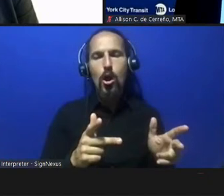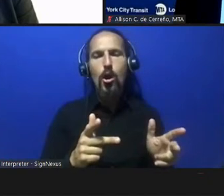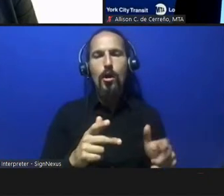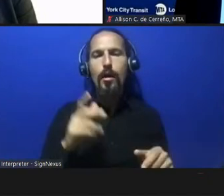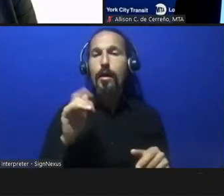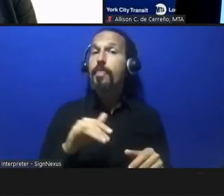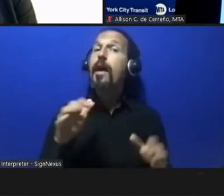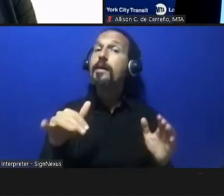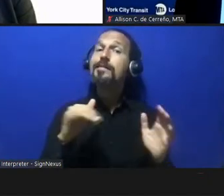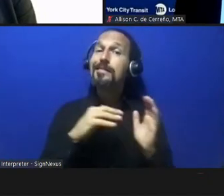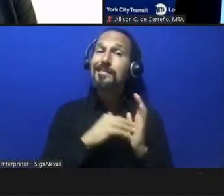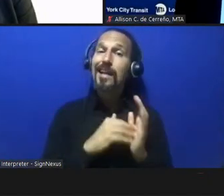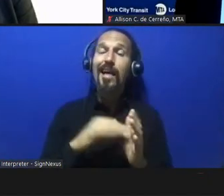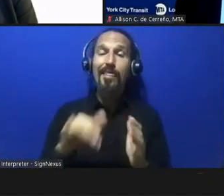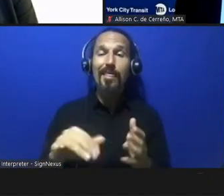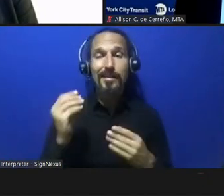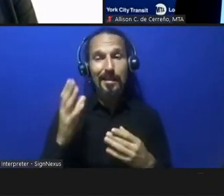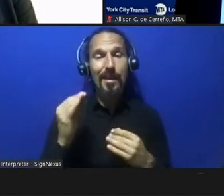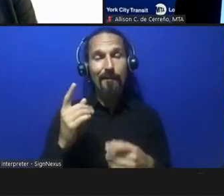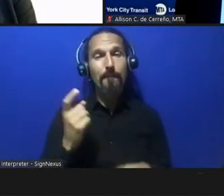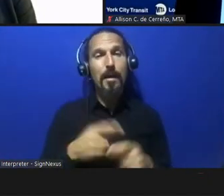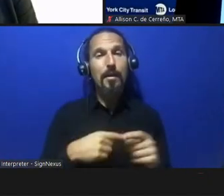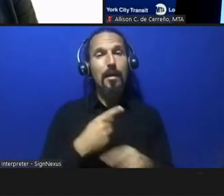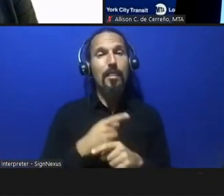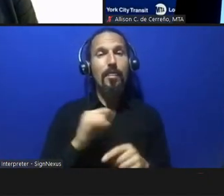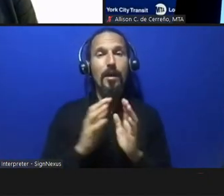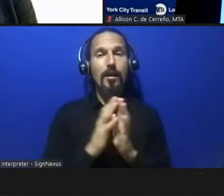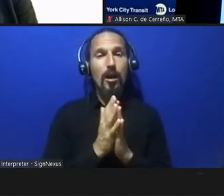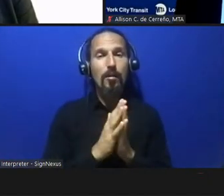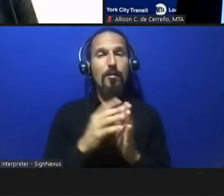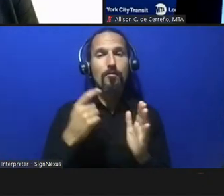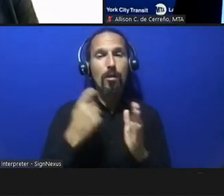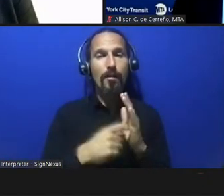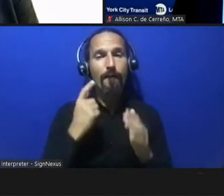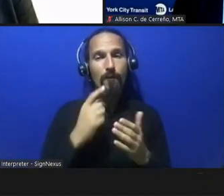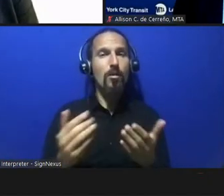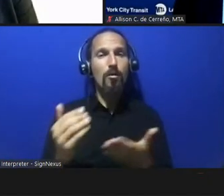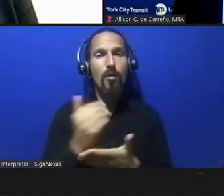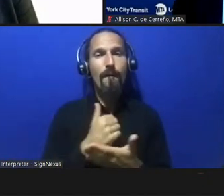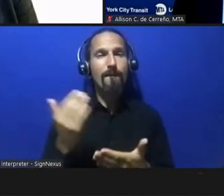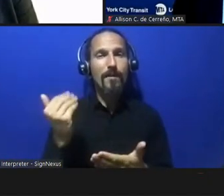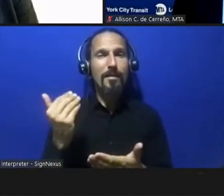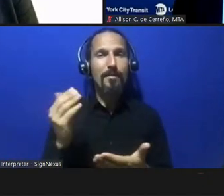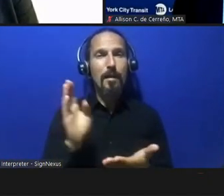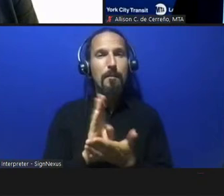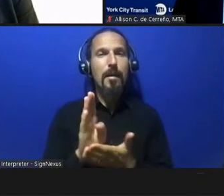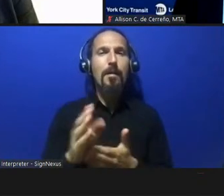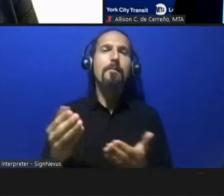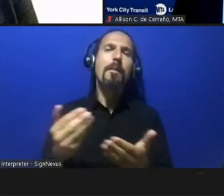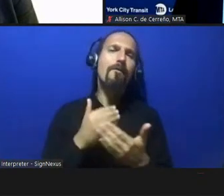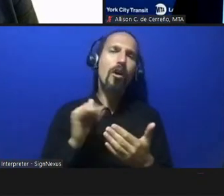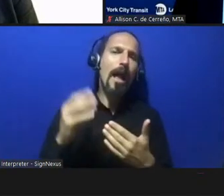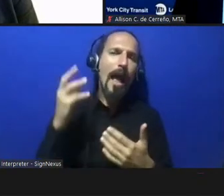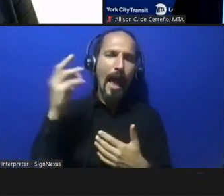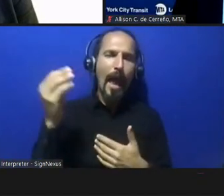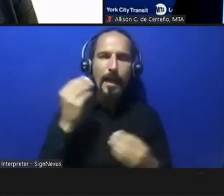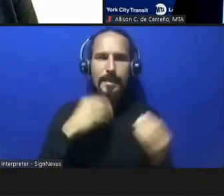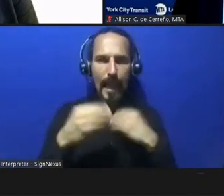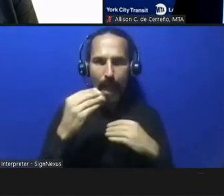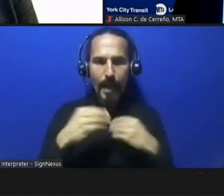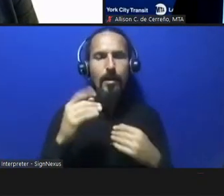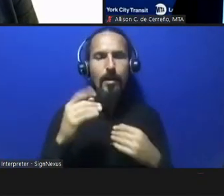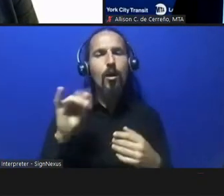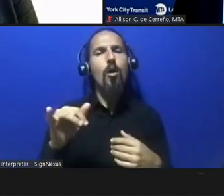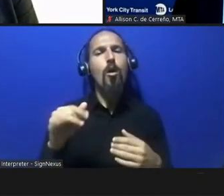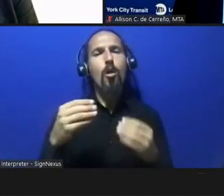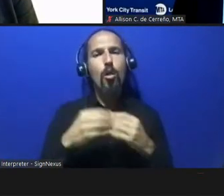study this data that they got for congestion pricing to raise 15 billion this was before outdoor dining this was before they took away